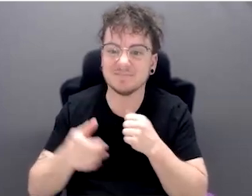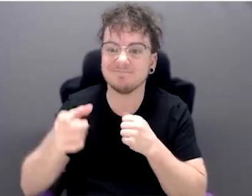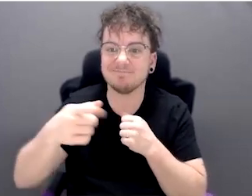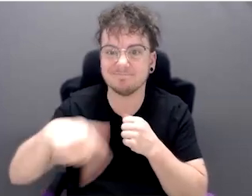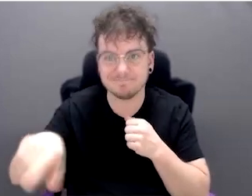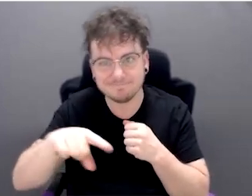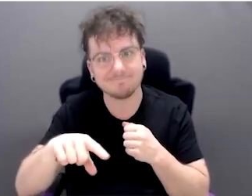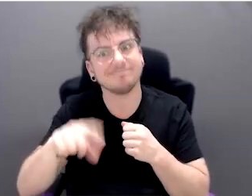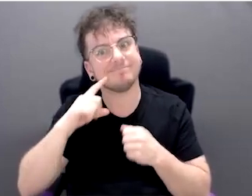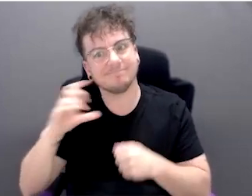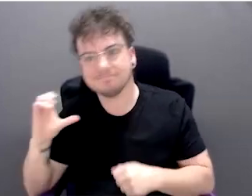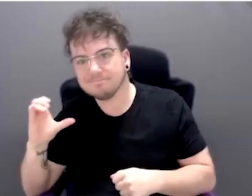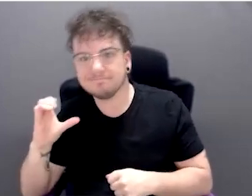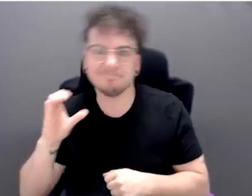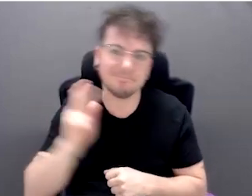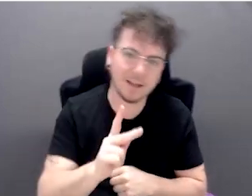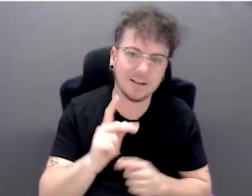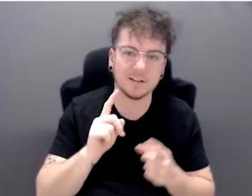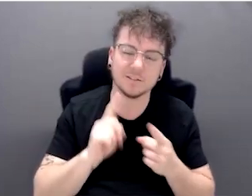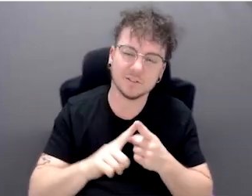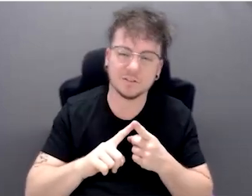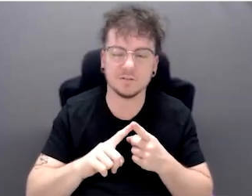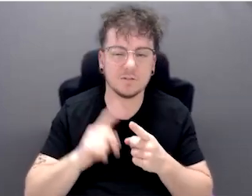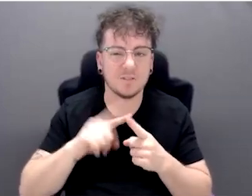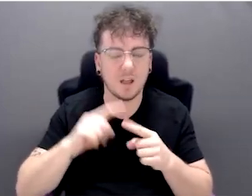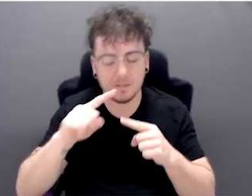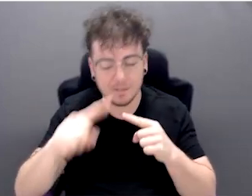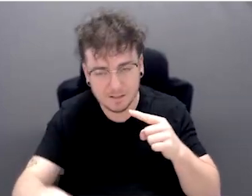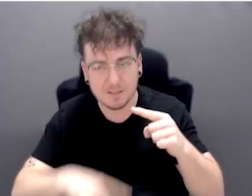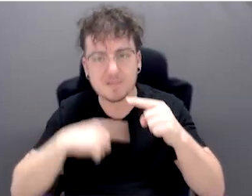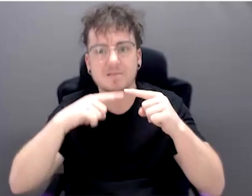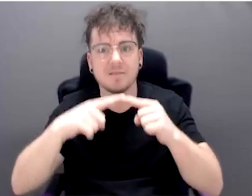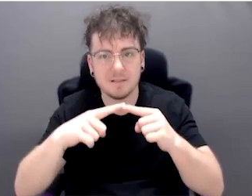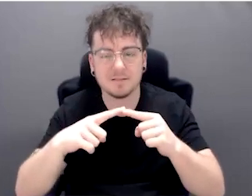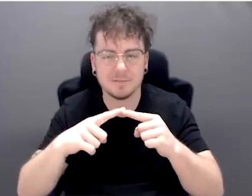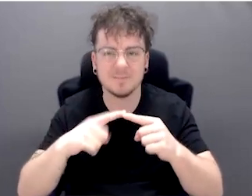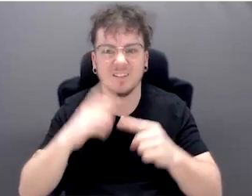to repeat the lengthy and emotionally draining employment life cycle.